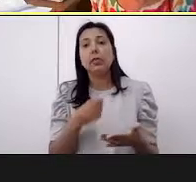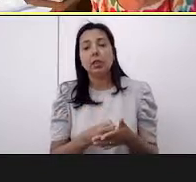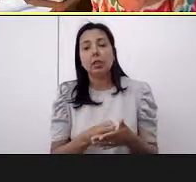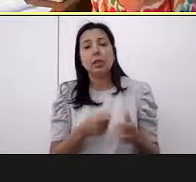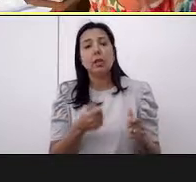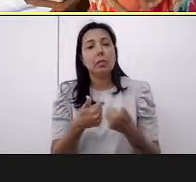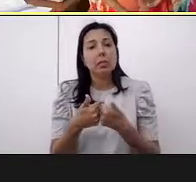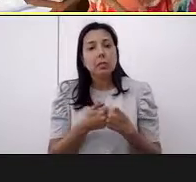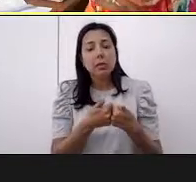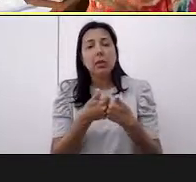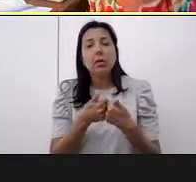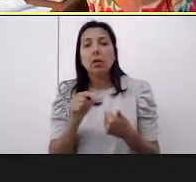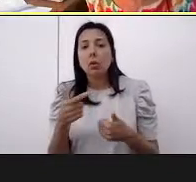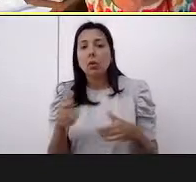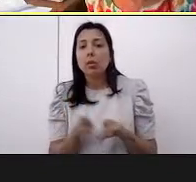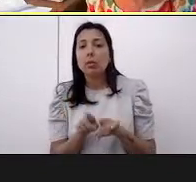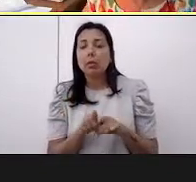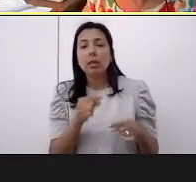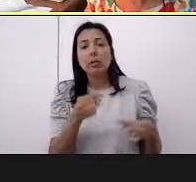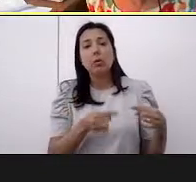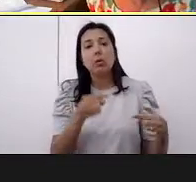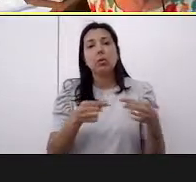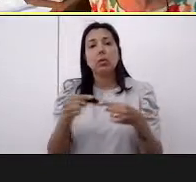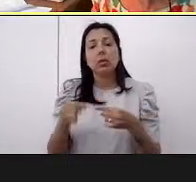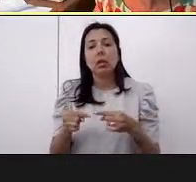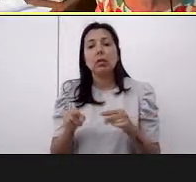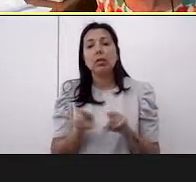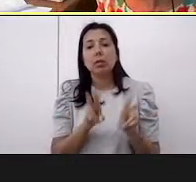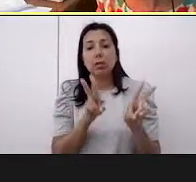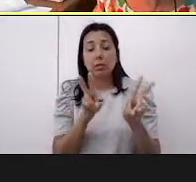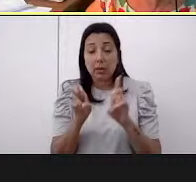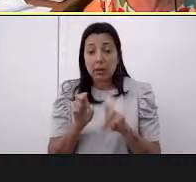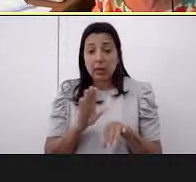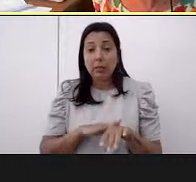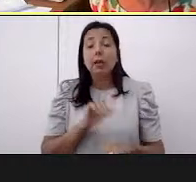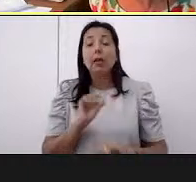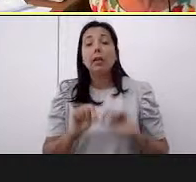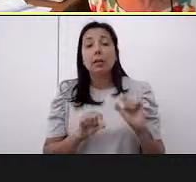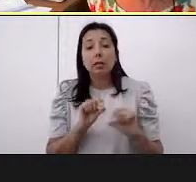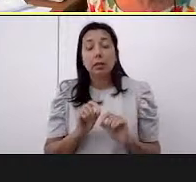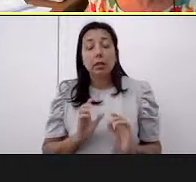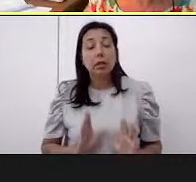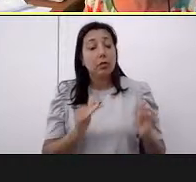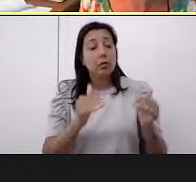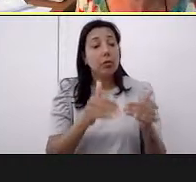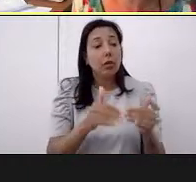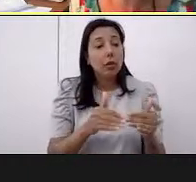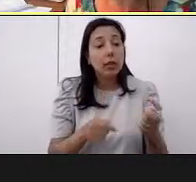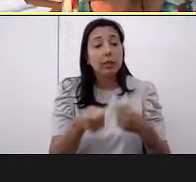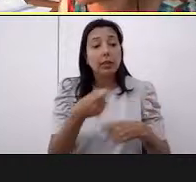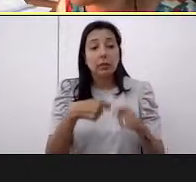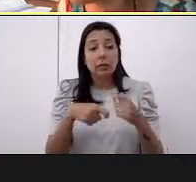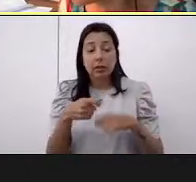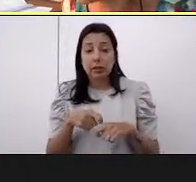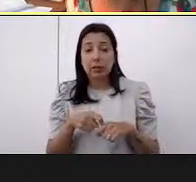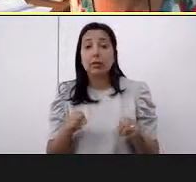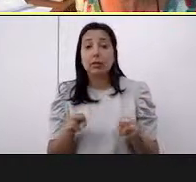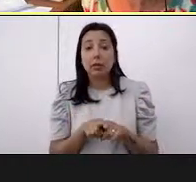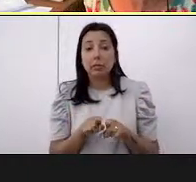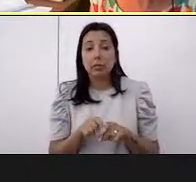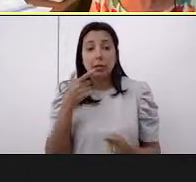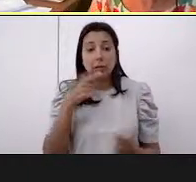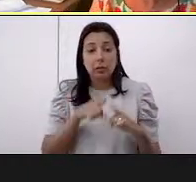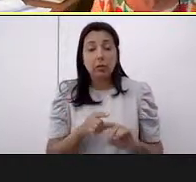and arguing, which is more targeted at negotiating, bargaining, and ultimately